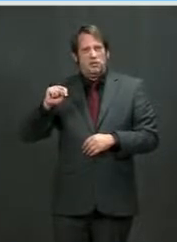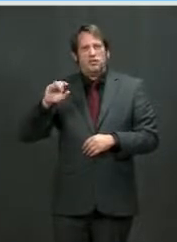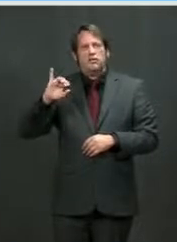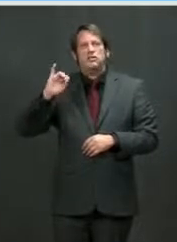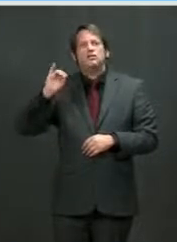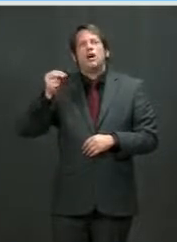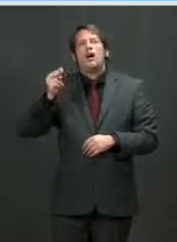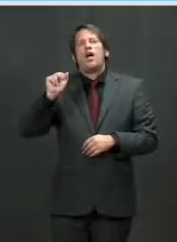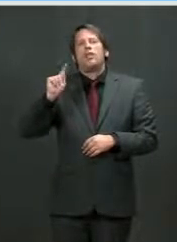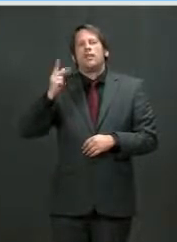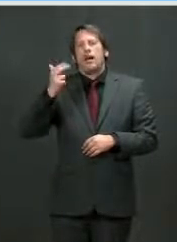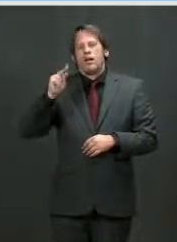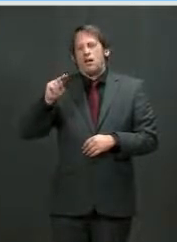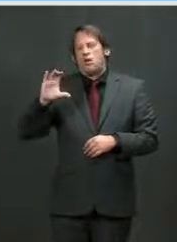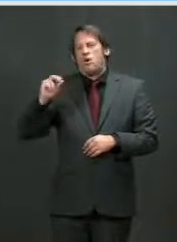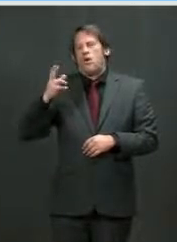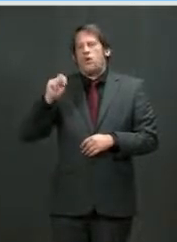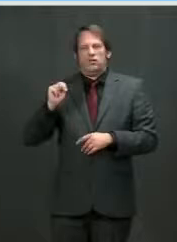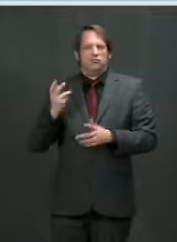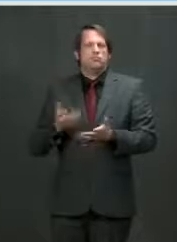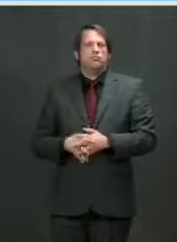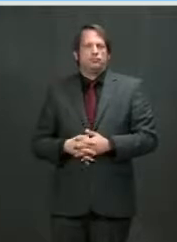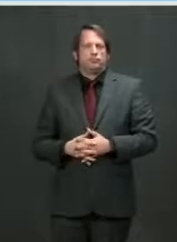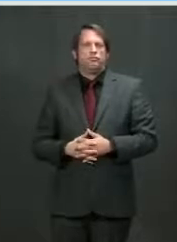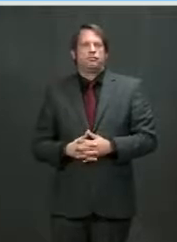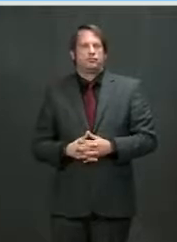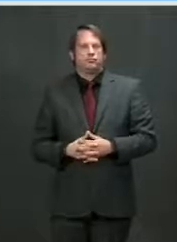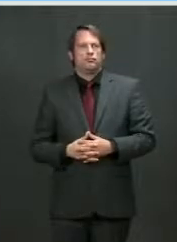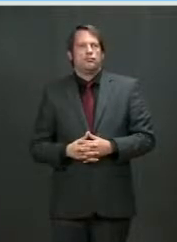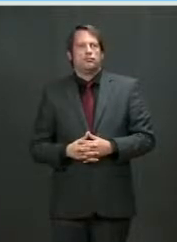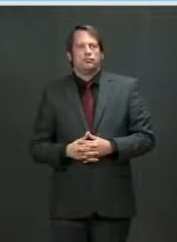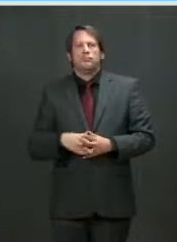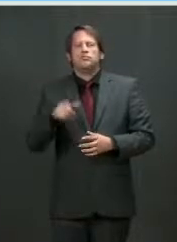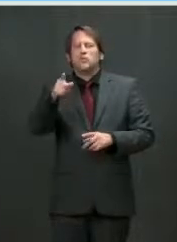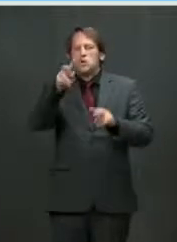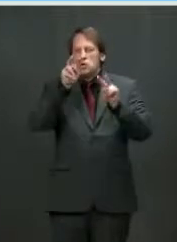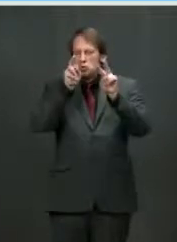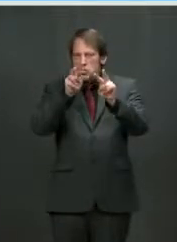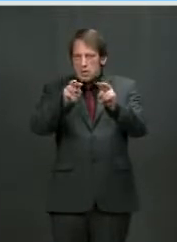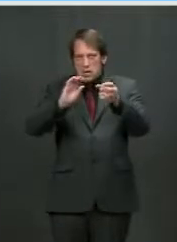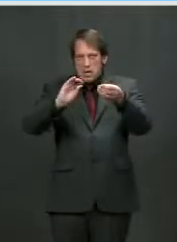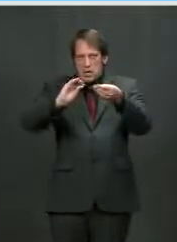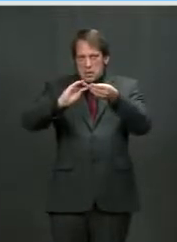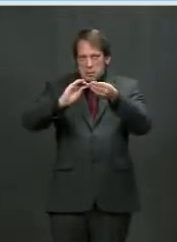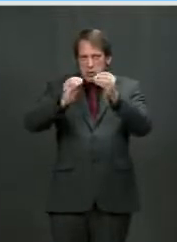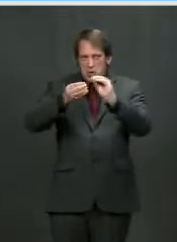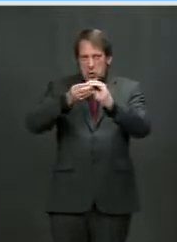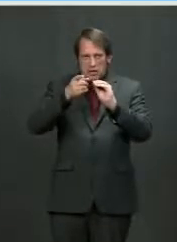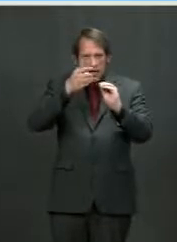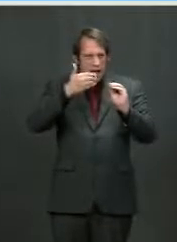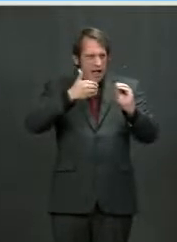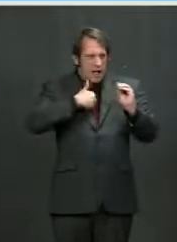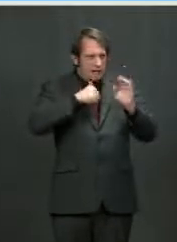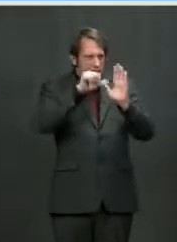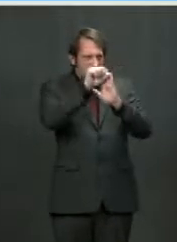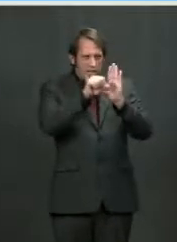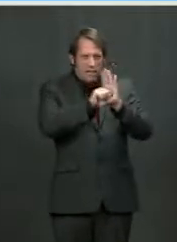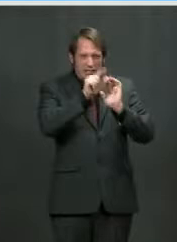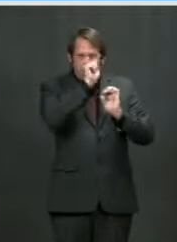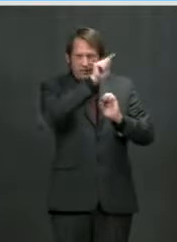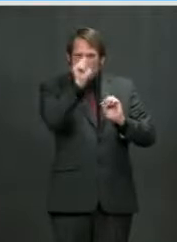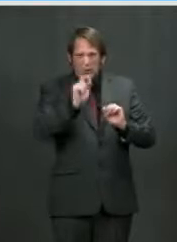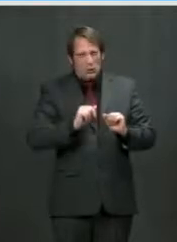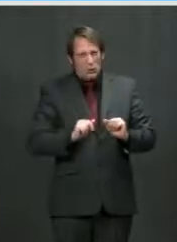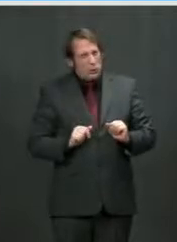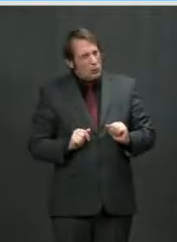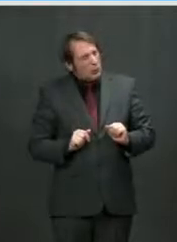based in Michigan, where the numbers are looking really scary. I'm wondering, and this is for Dr. Walensky, I think,